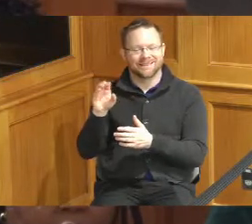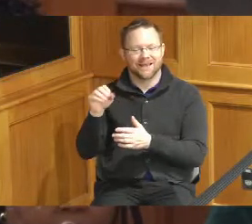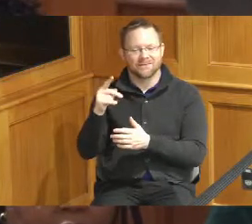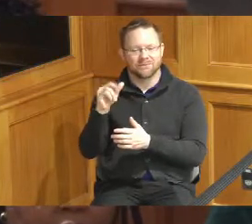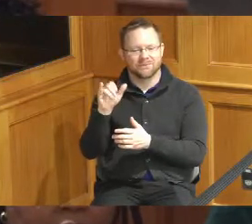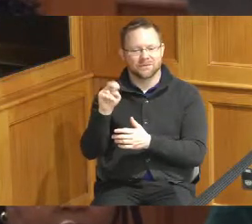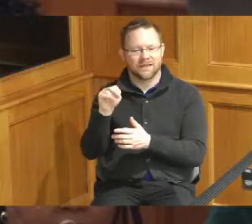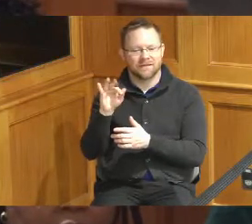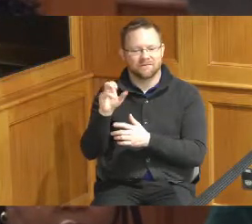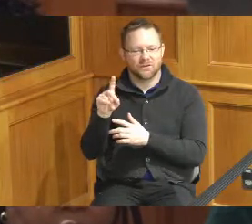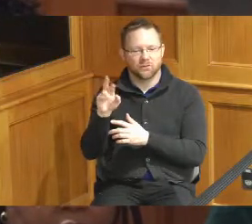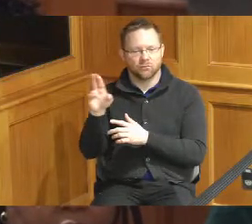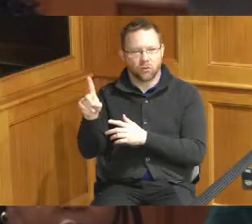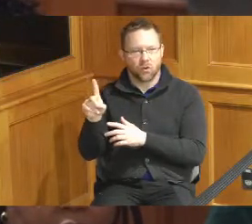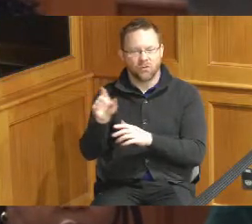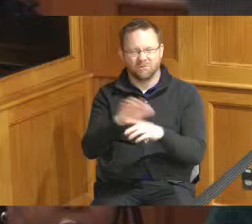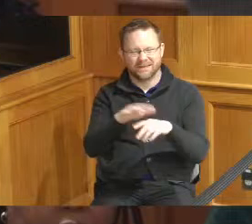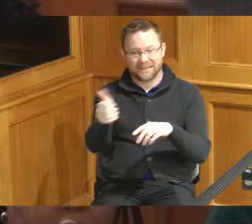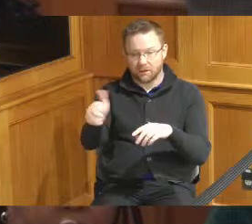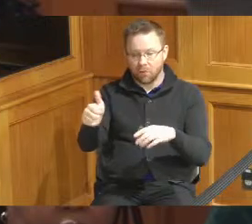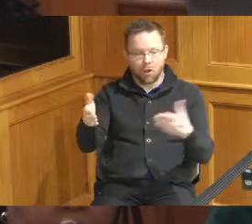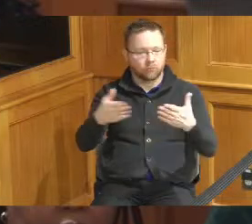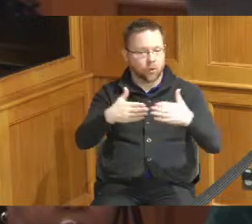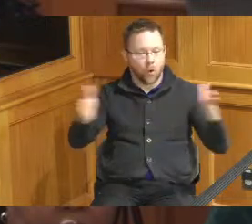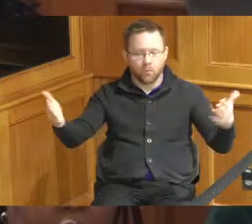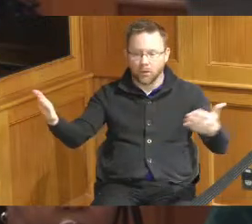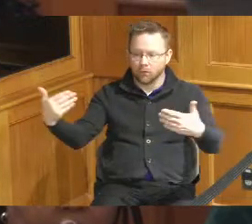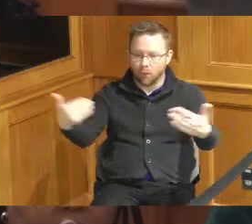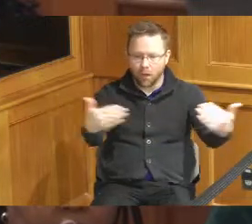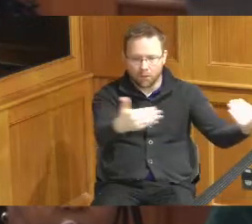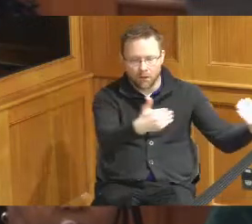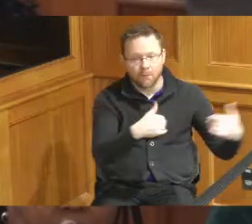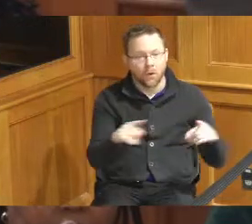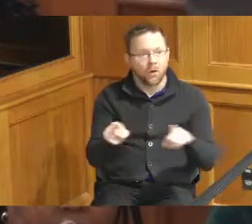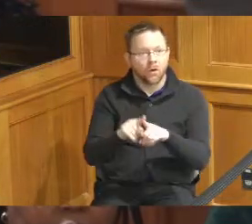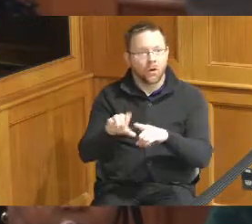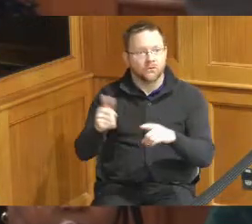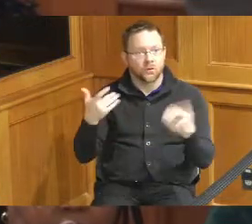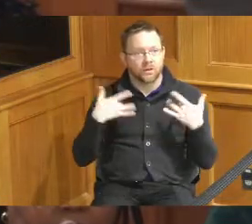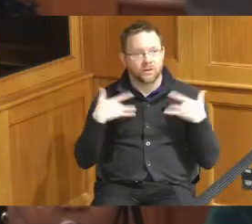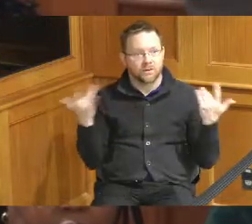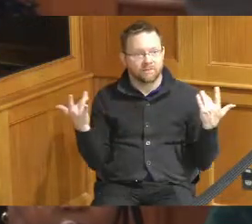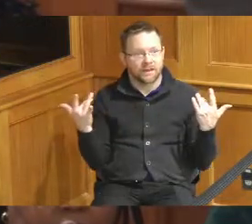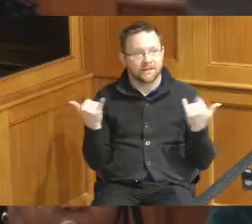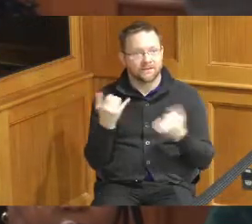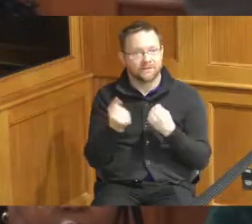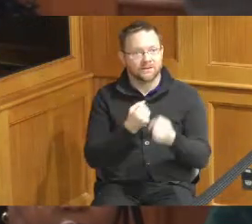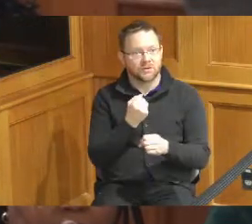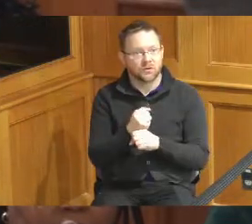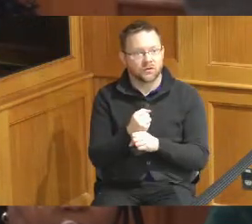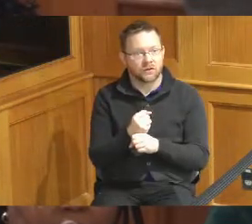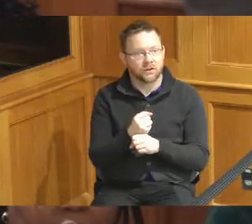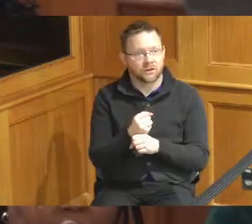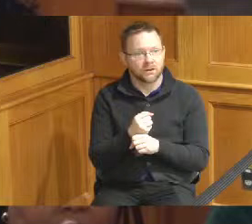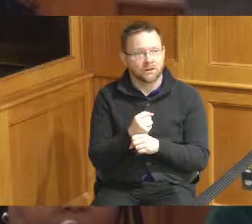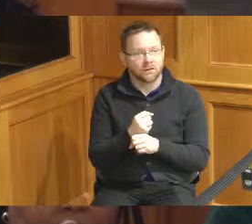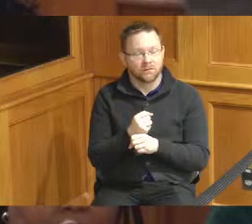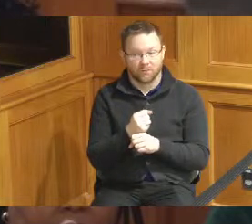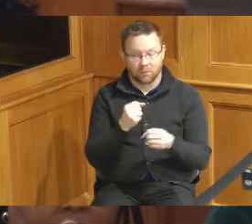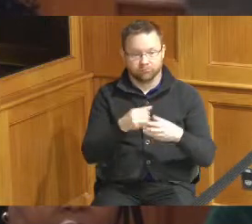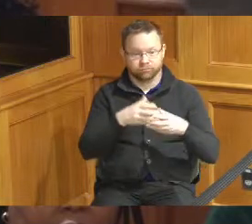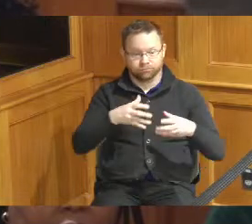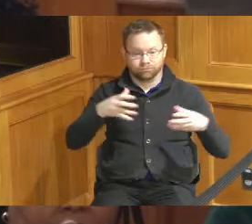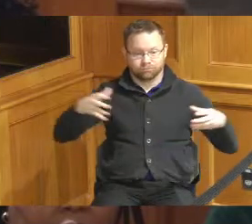10 o'clock, you're open and you're welcome. Also, one of the other big events that we're going to have this year in Silverton, which is getting bigger and